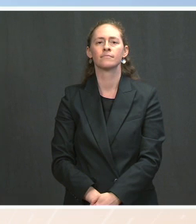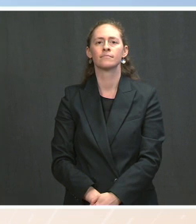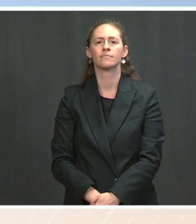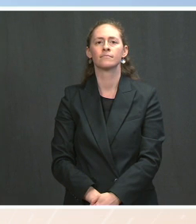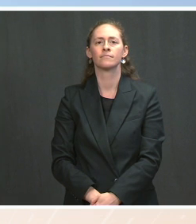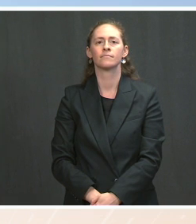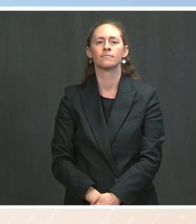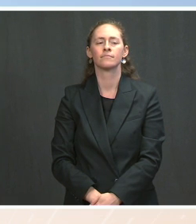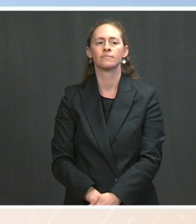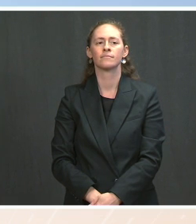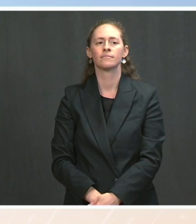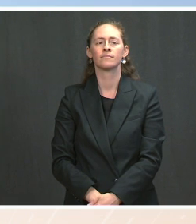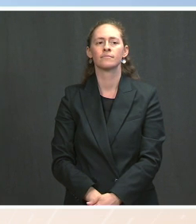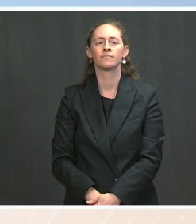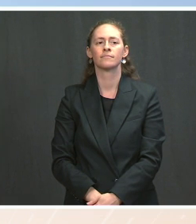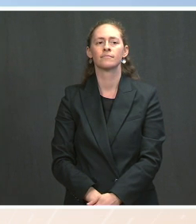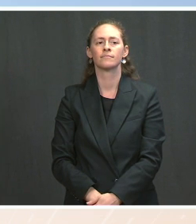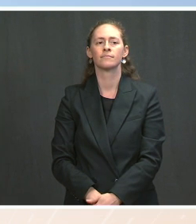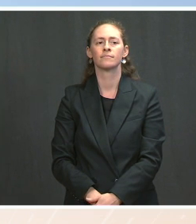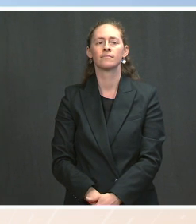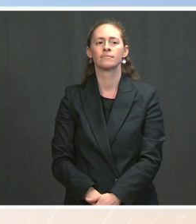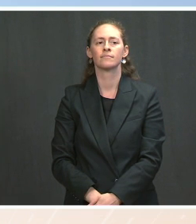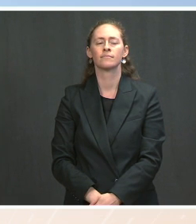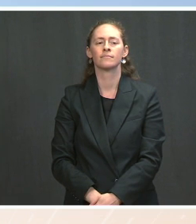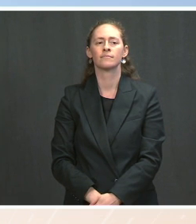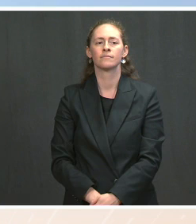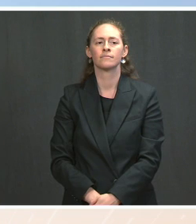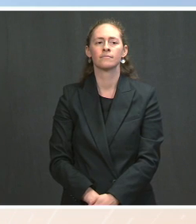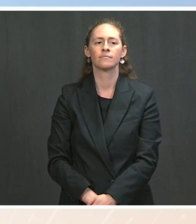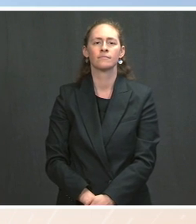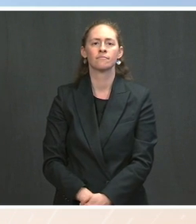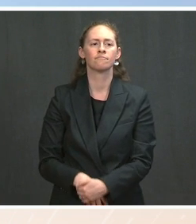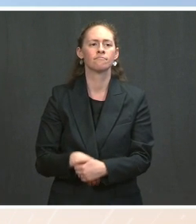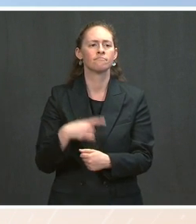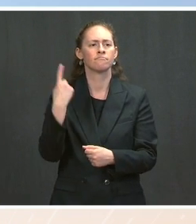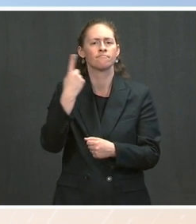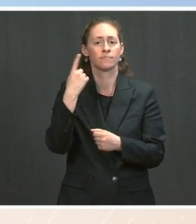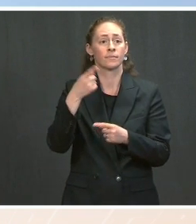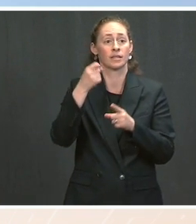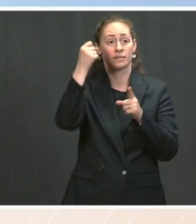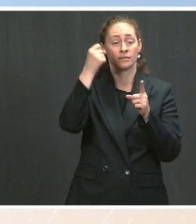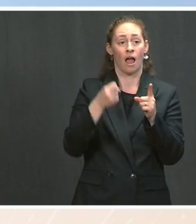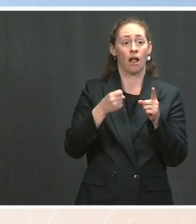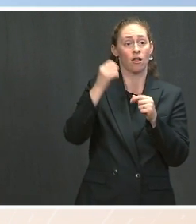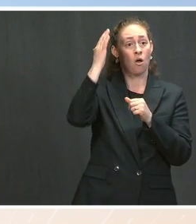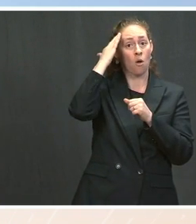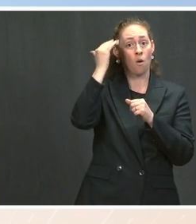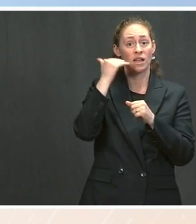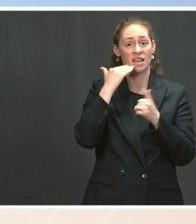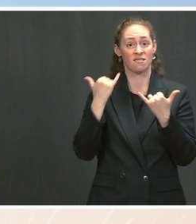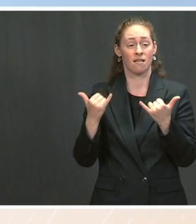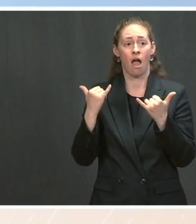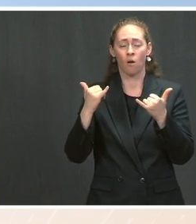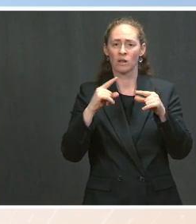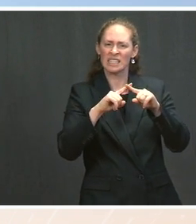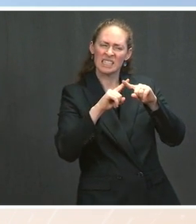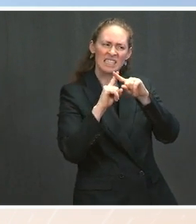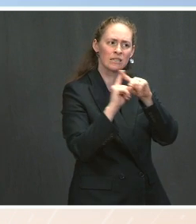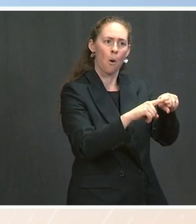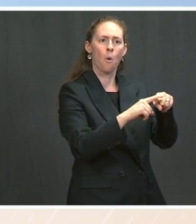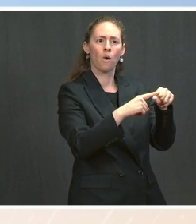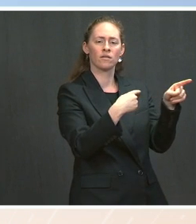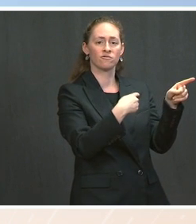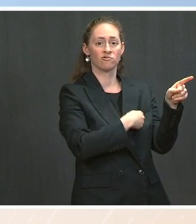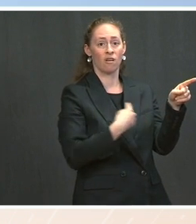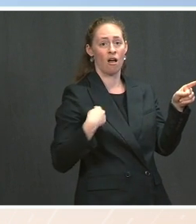Korea and Japan's economies are heavily dependent on China. And there's also been some reports about the South Korean side being reluctant to add any language